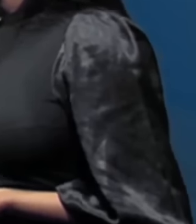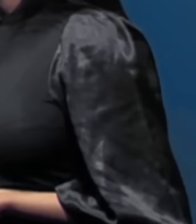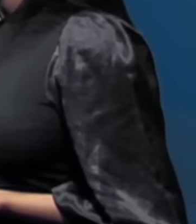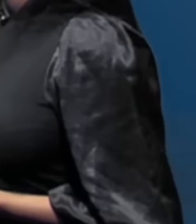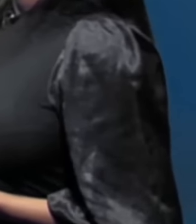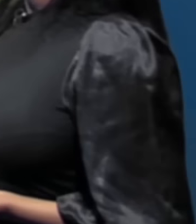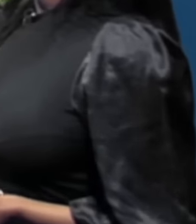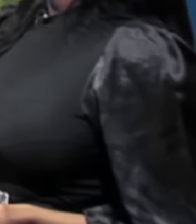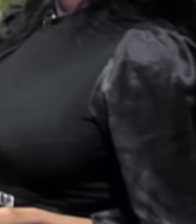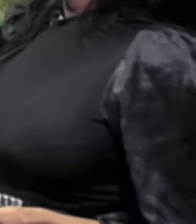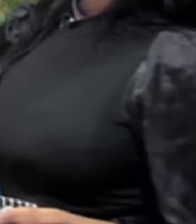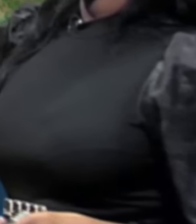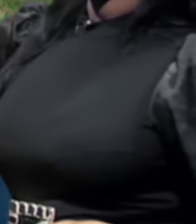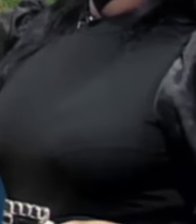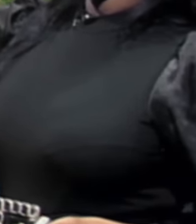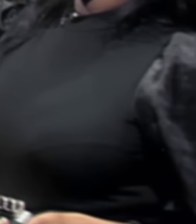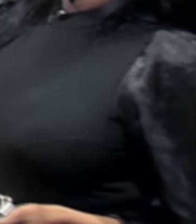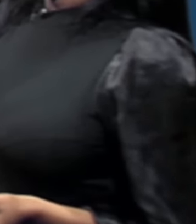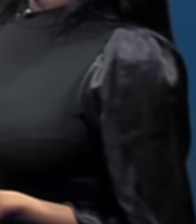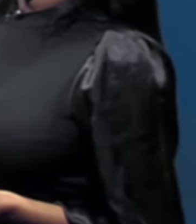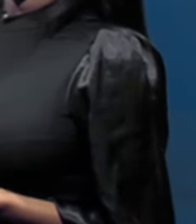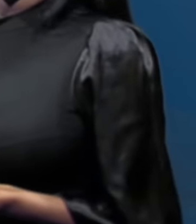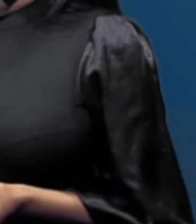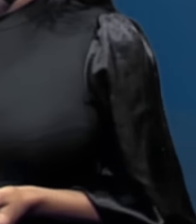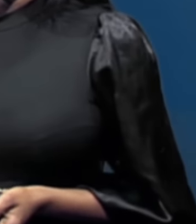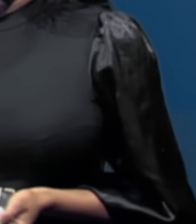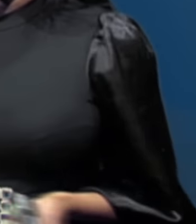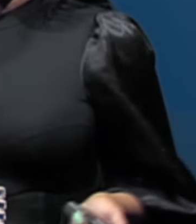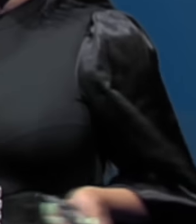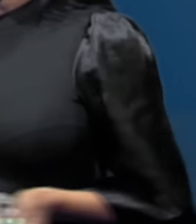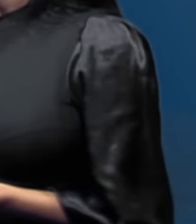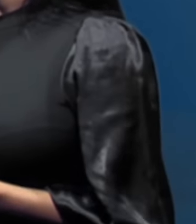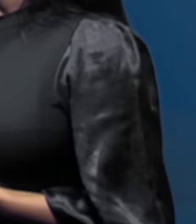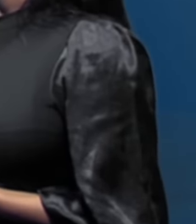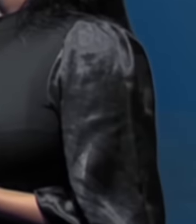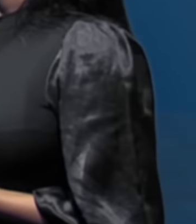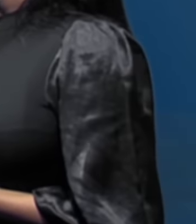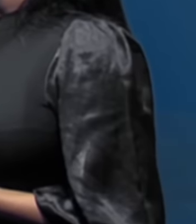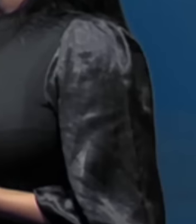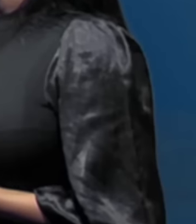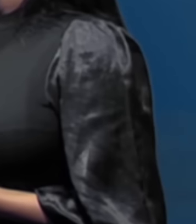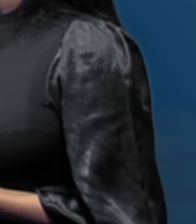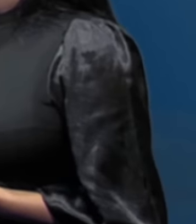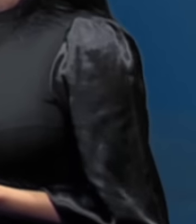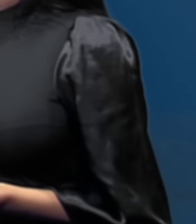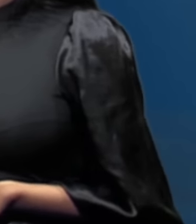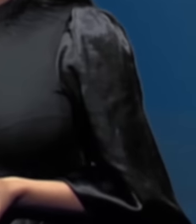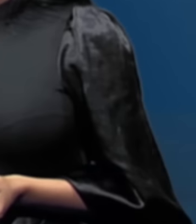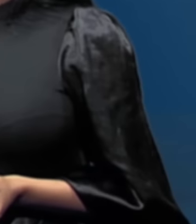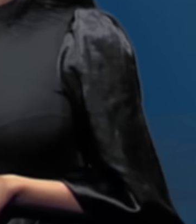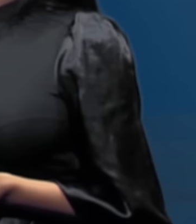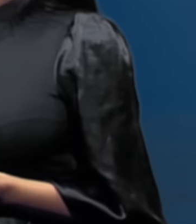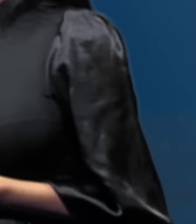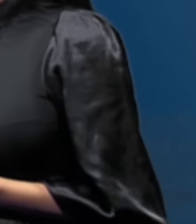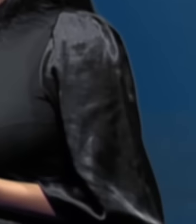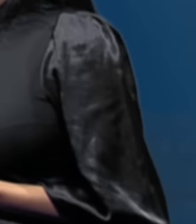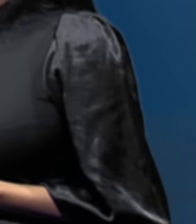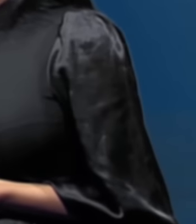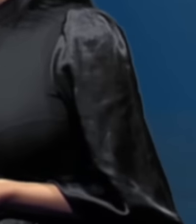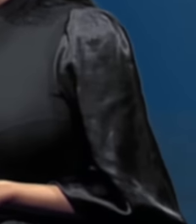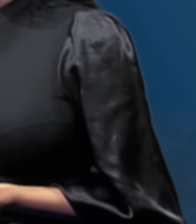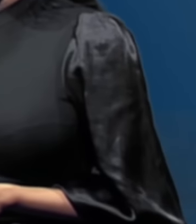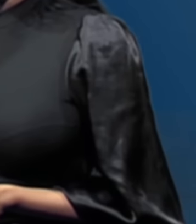Cape le teng mo porofenseng go tla itekanela fa re lebelela Maletswai ka digata di le 8 go ya go di le 24 fa re lebelela Graaffreinet ka digata